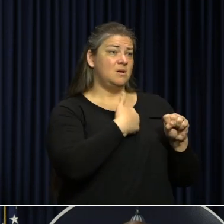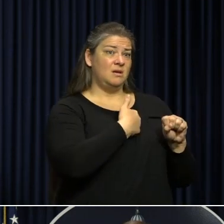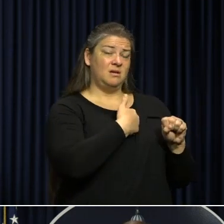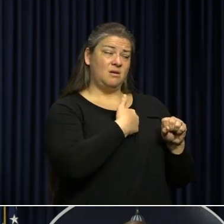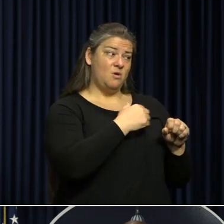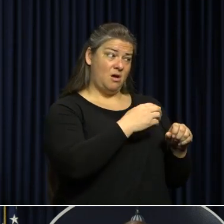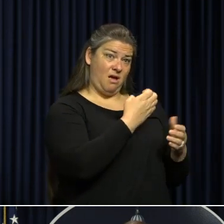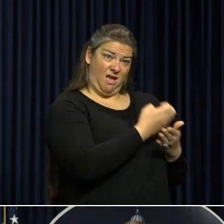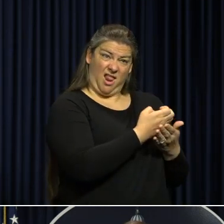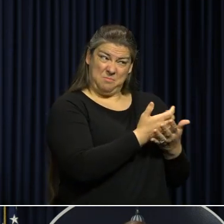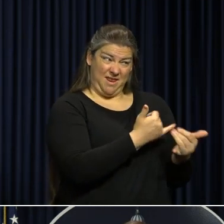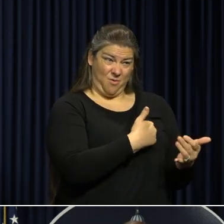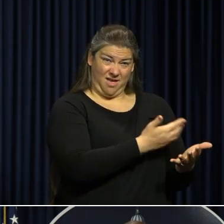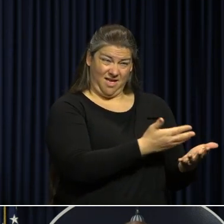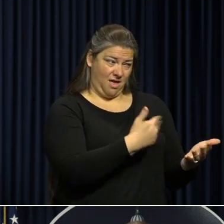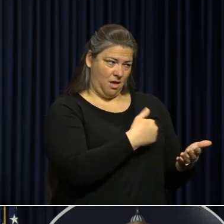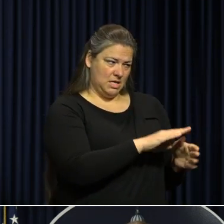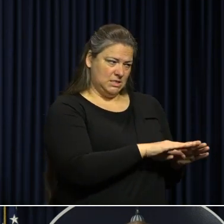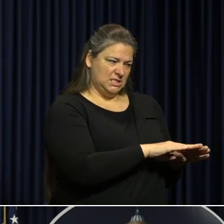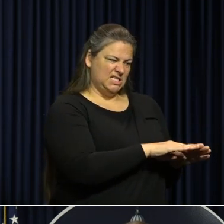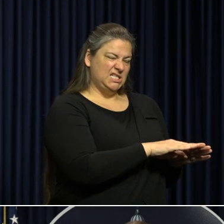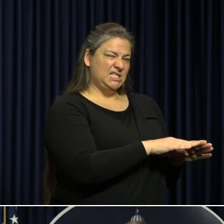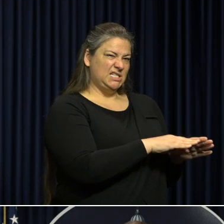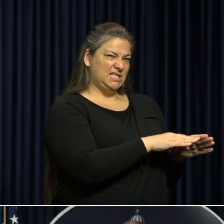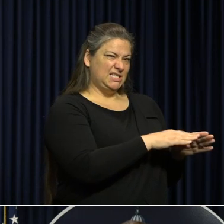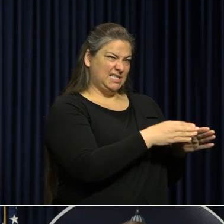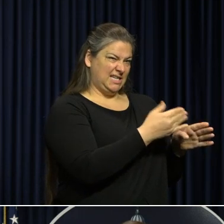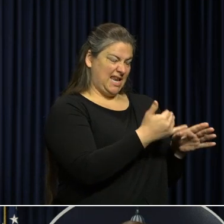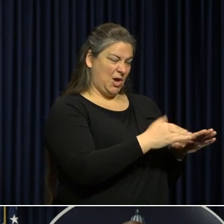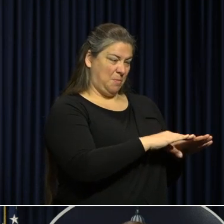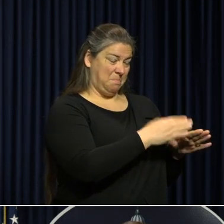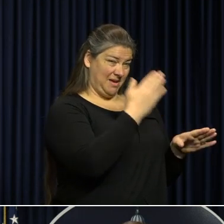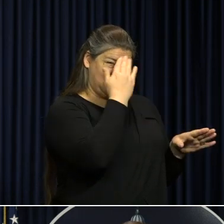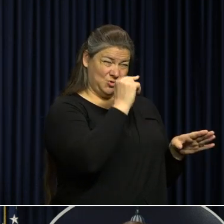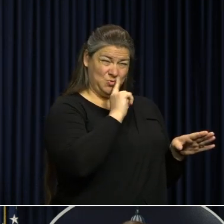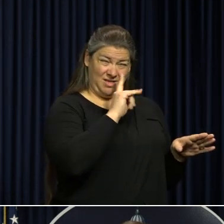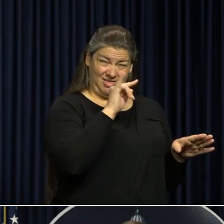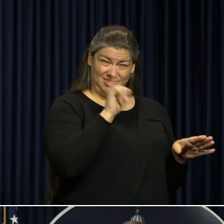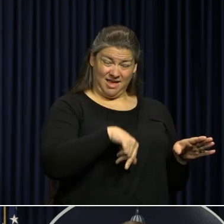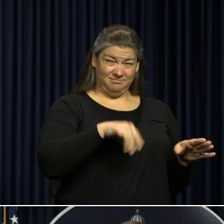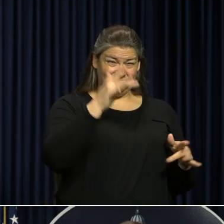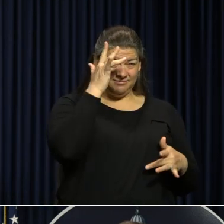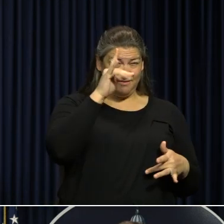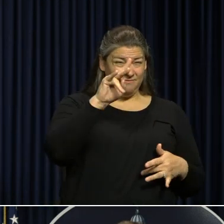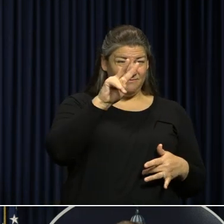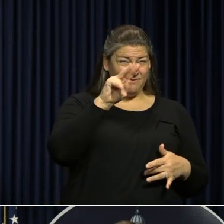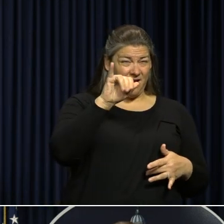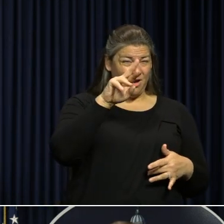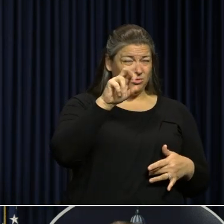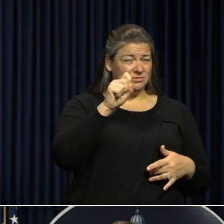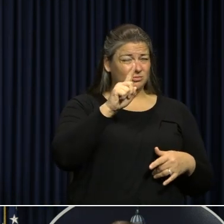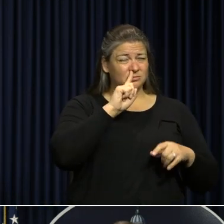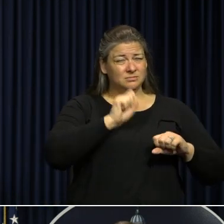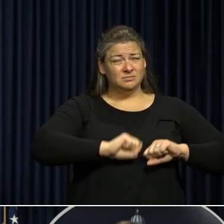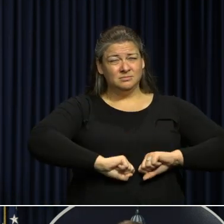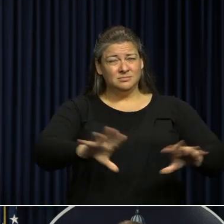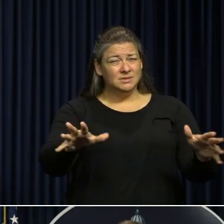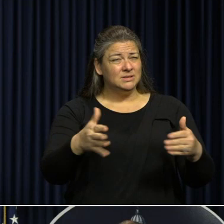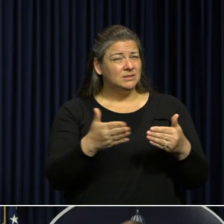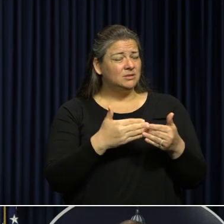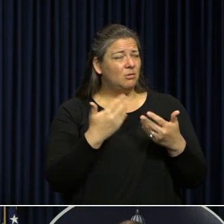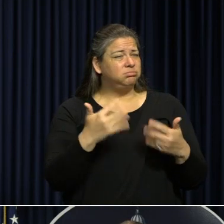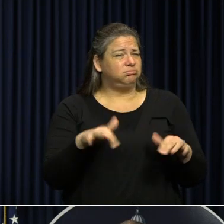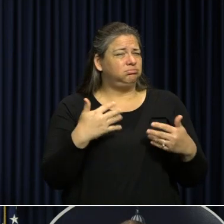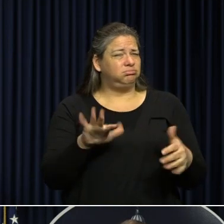in the midst of a very contagious and deadly virus during a worldwide health pandemic. So